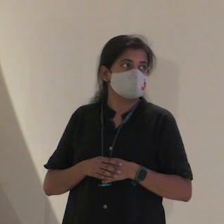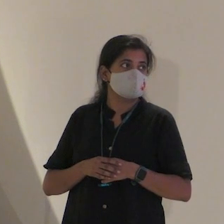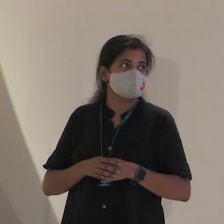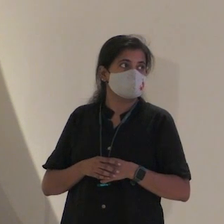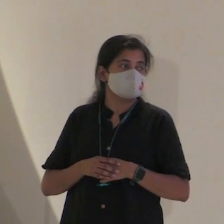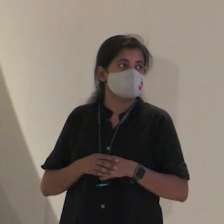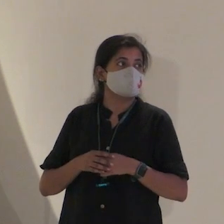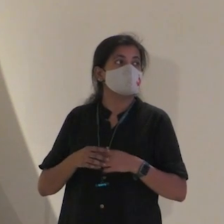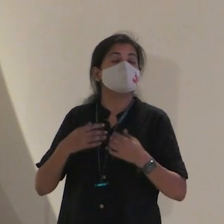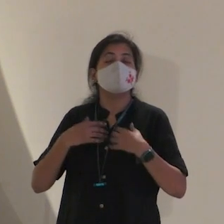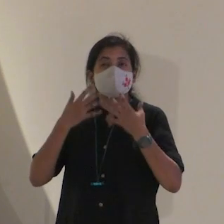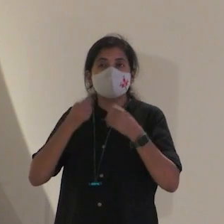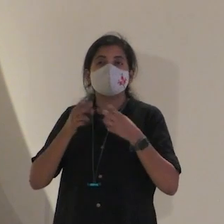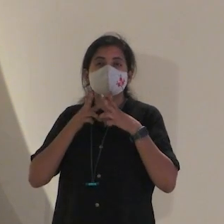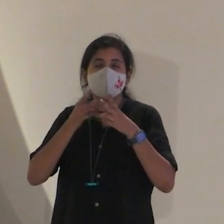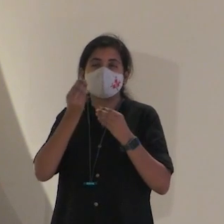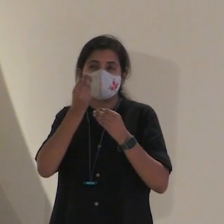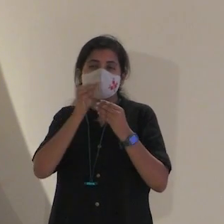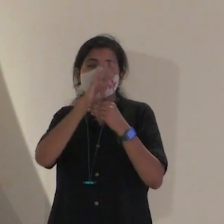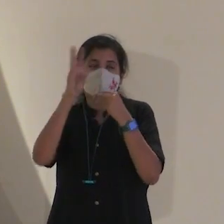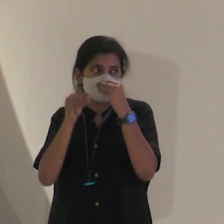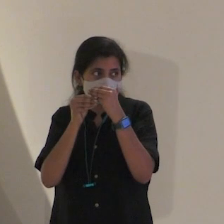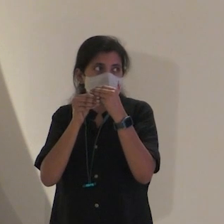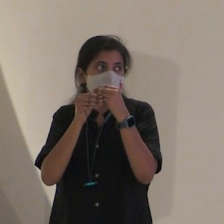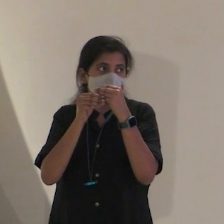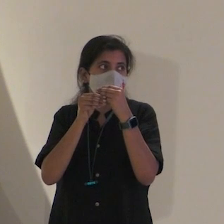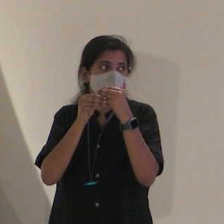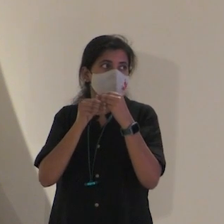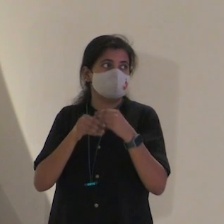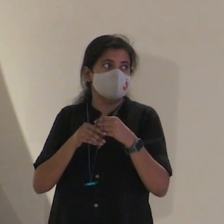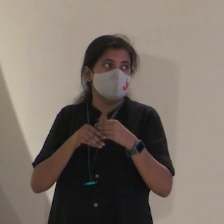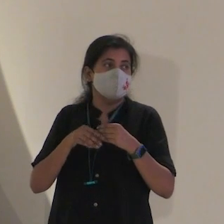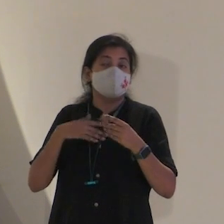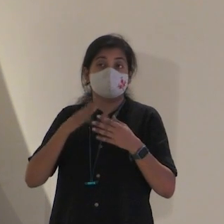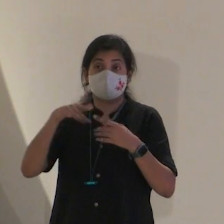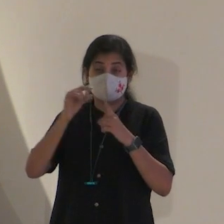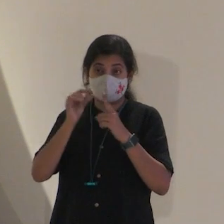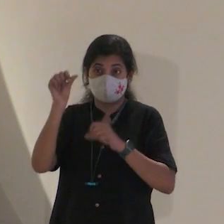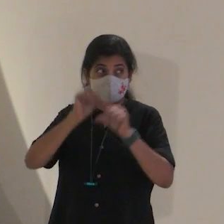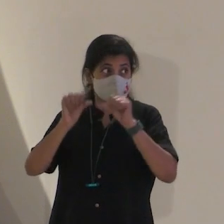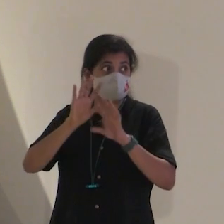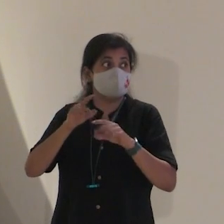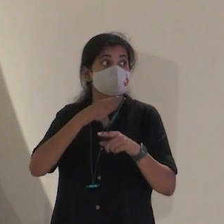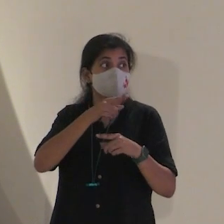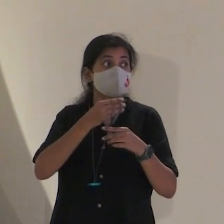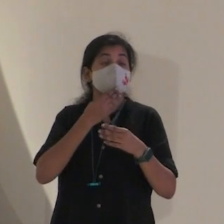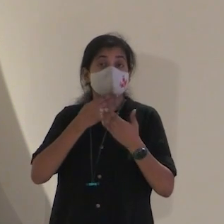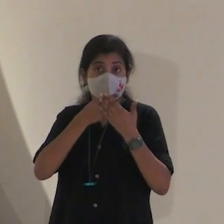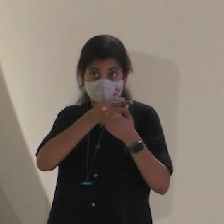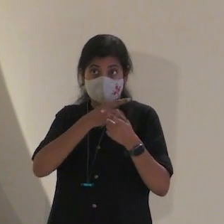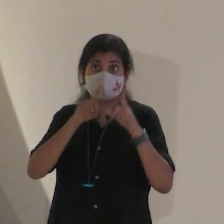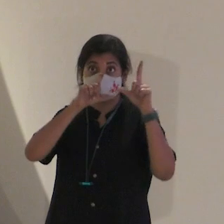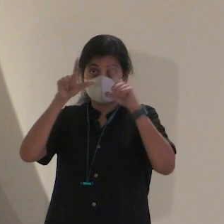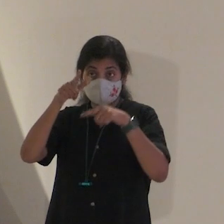I would like to talk a little bit more about what we did with the upgradation project, and thank you for mentioning the museum grant